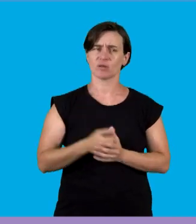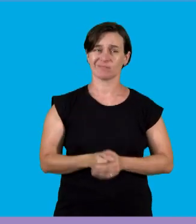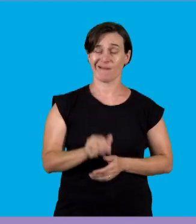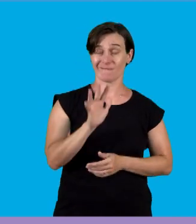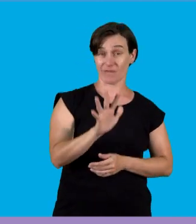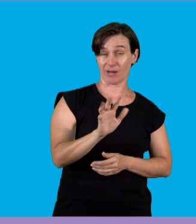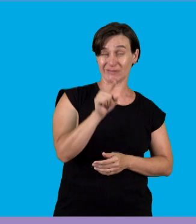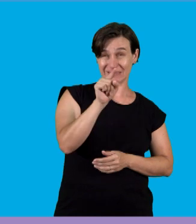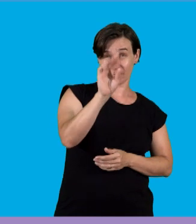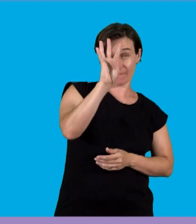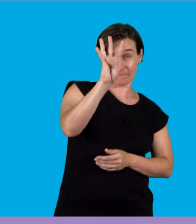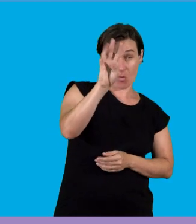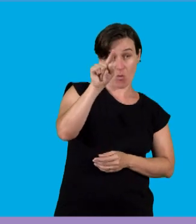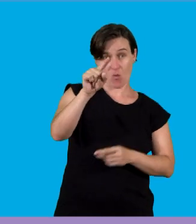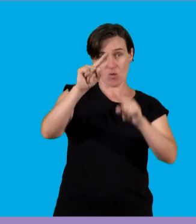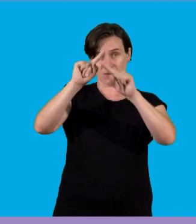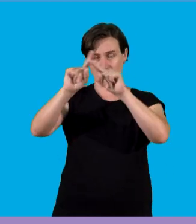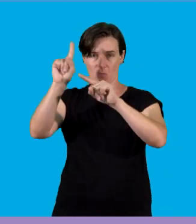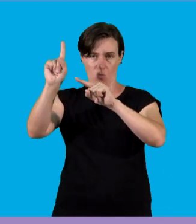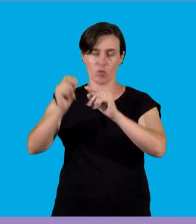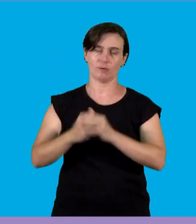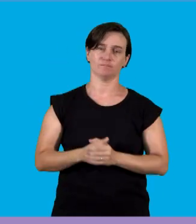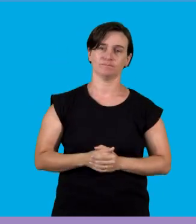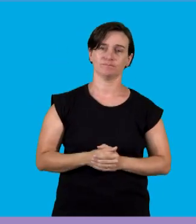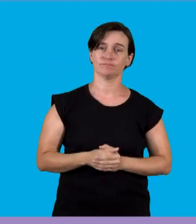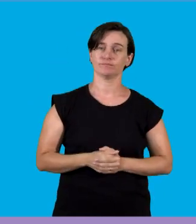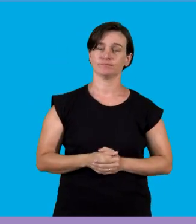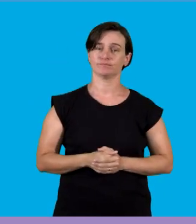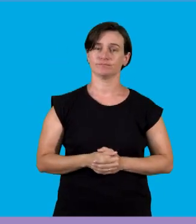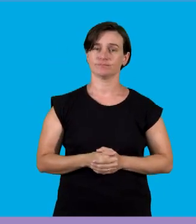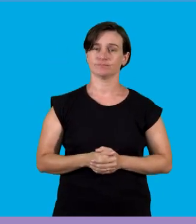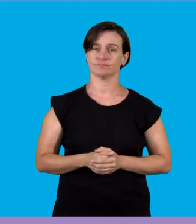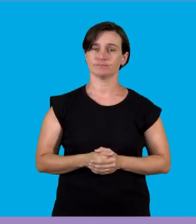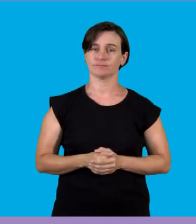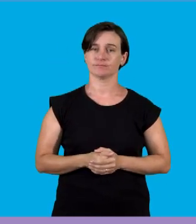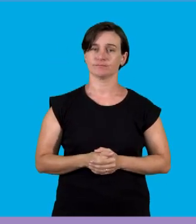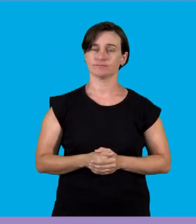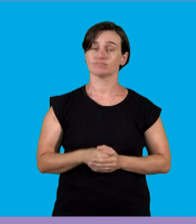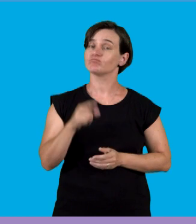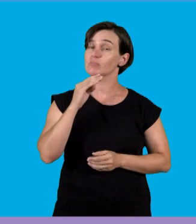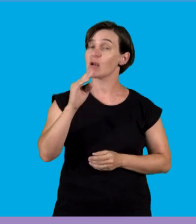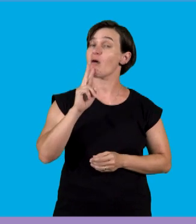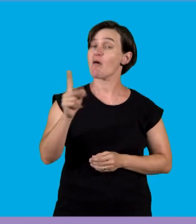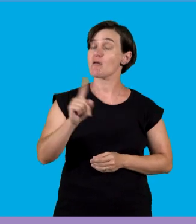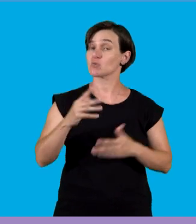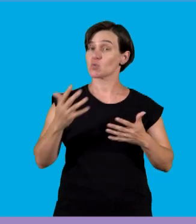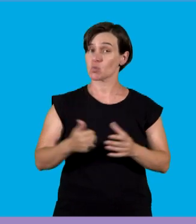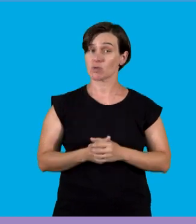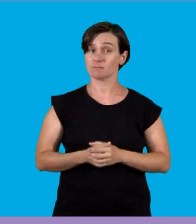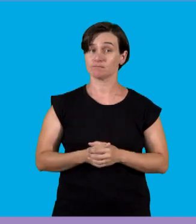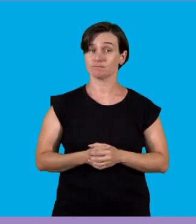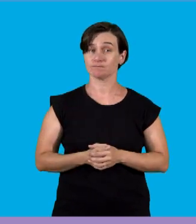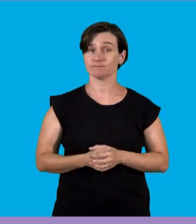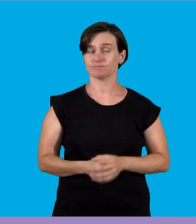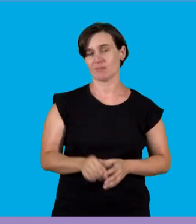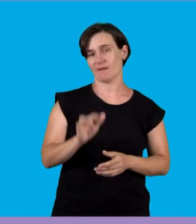to be our 5. And in the exponent, we are going to say 4 multiplied by 1. And what is the answer going to